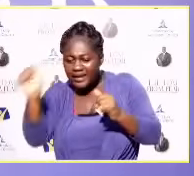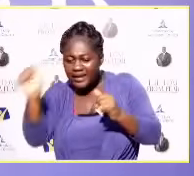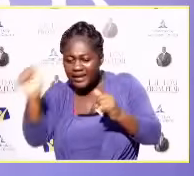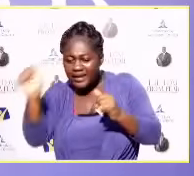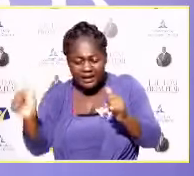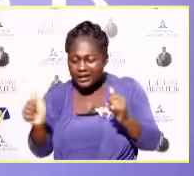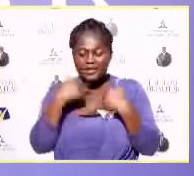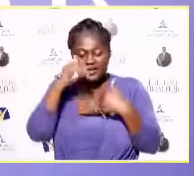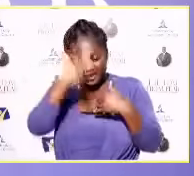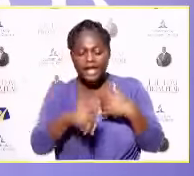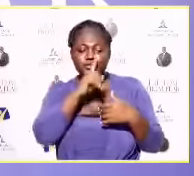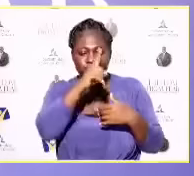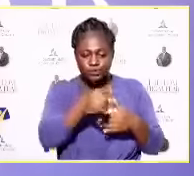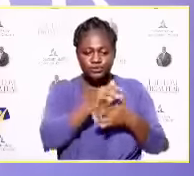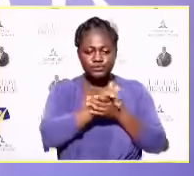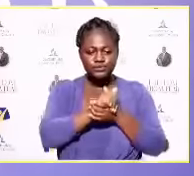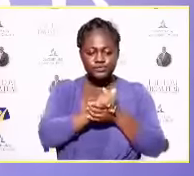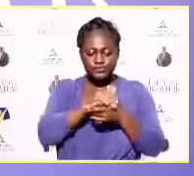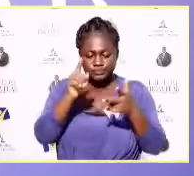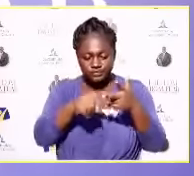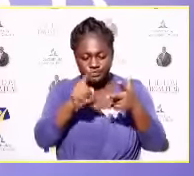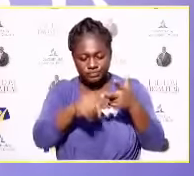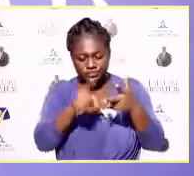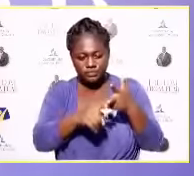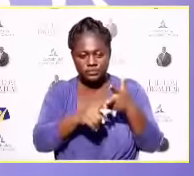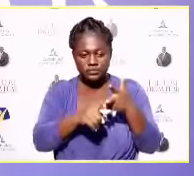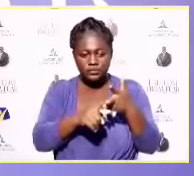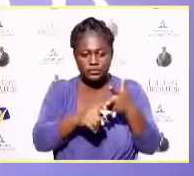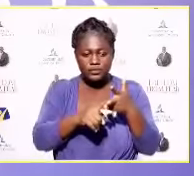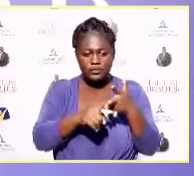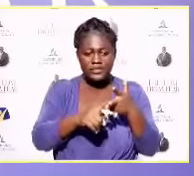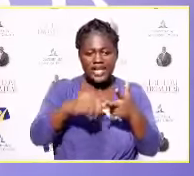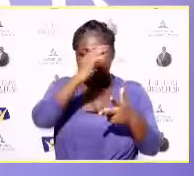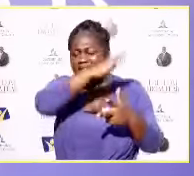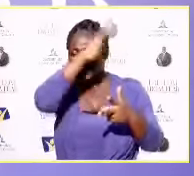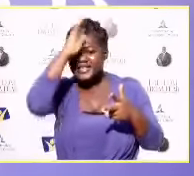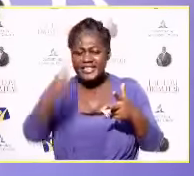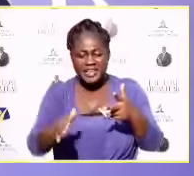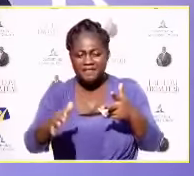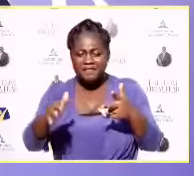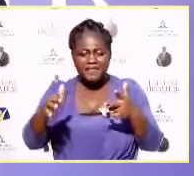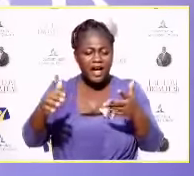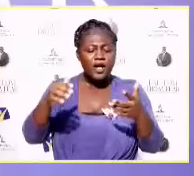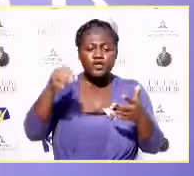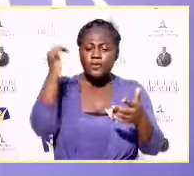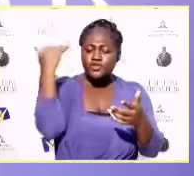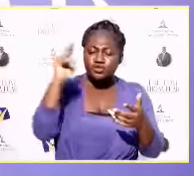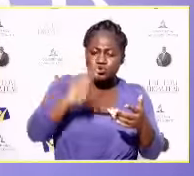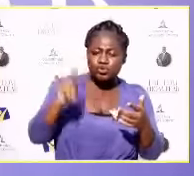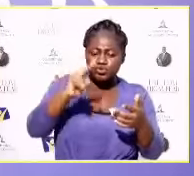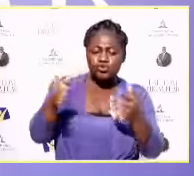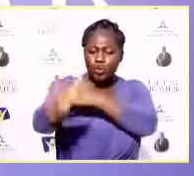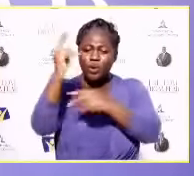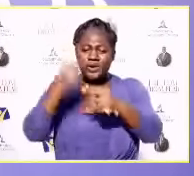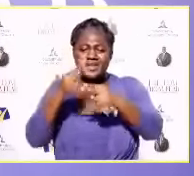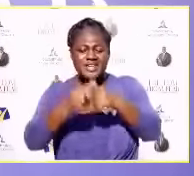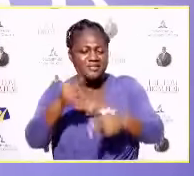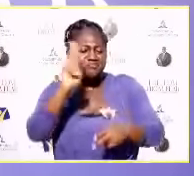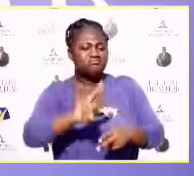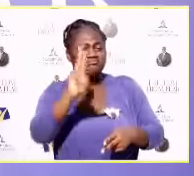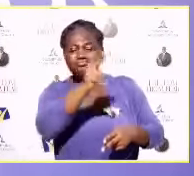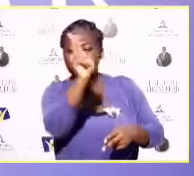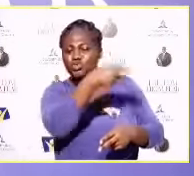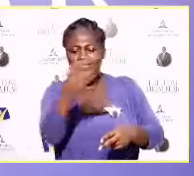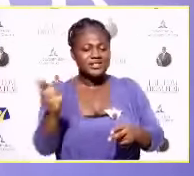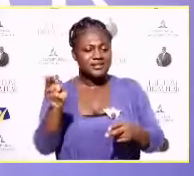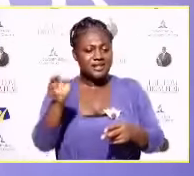That's truth. Commandment 3. Thou shalt not take the name of the Lord thy God in vain.